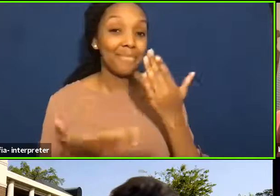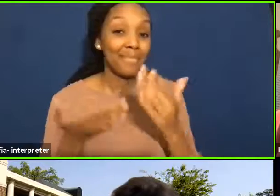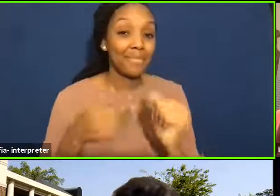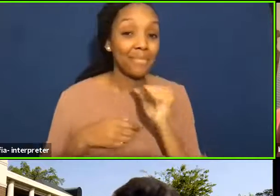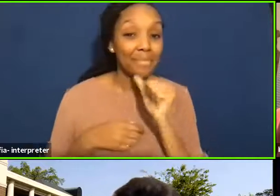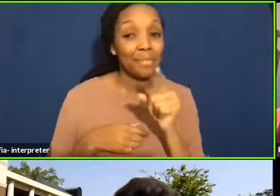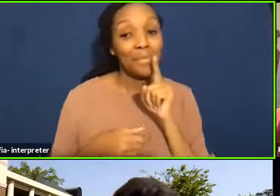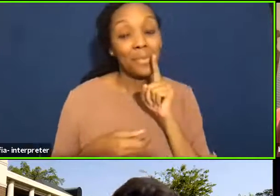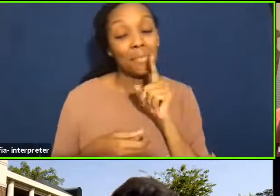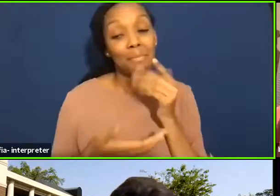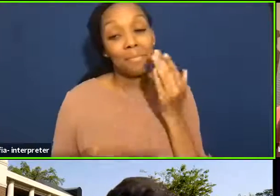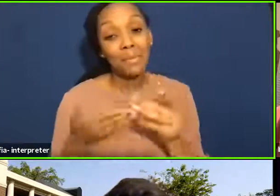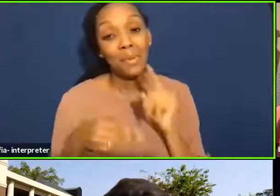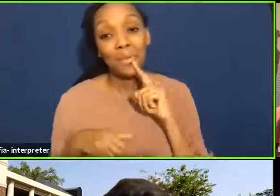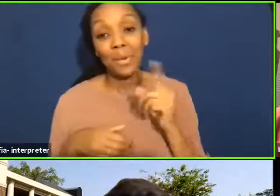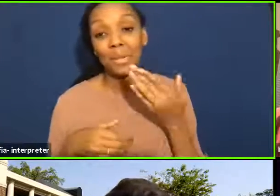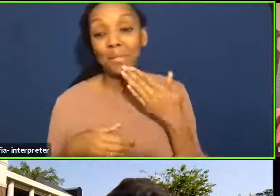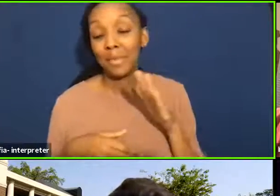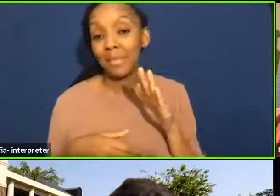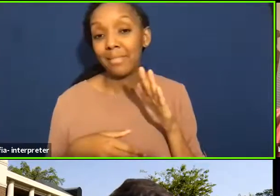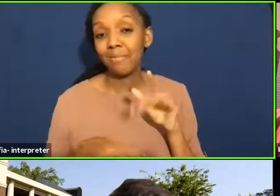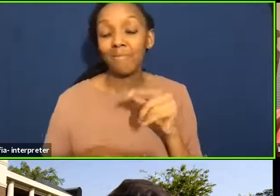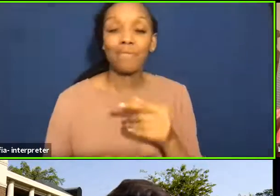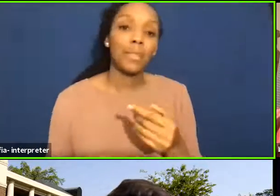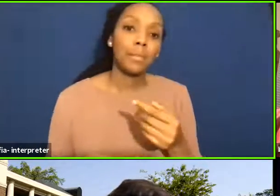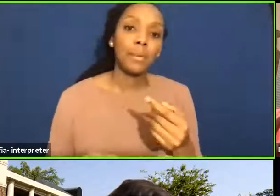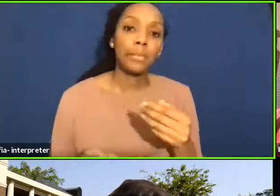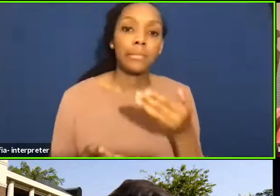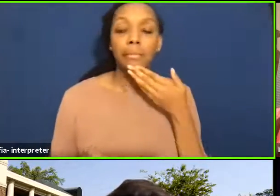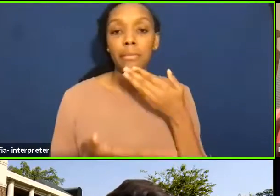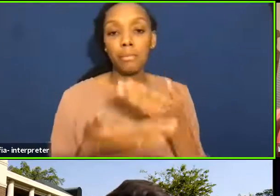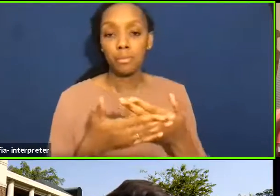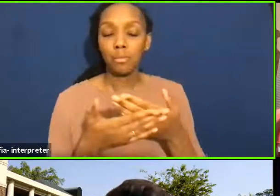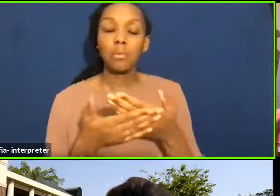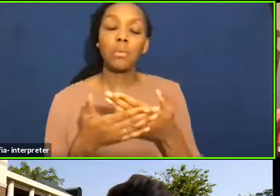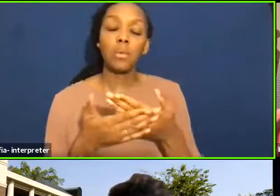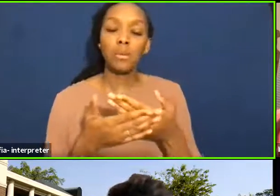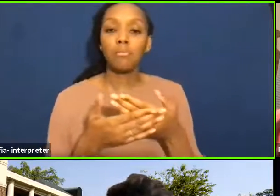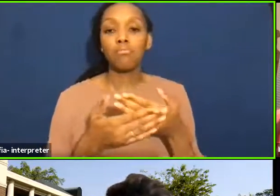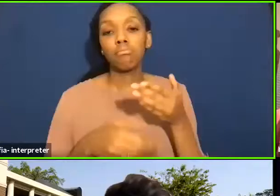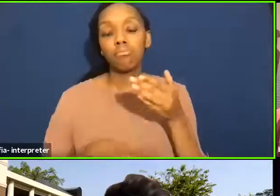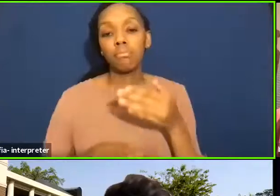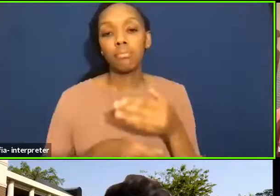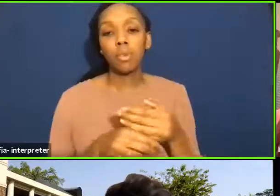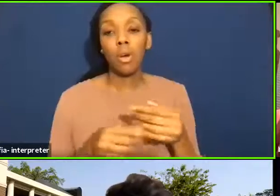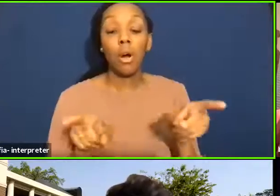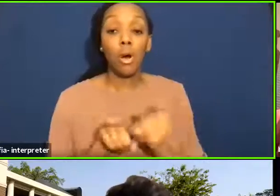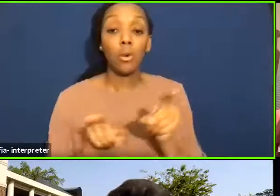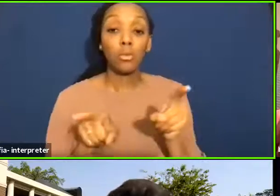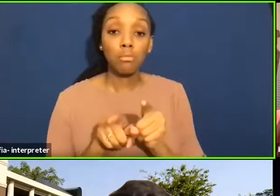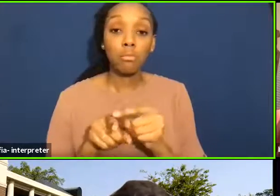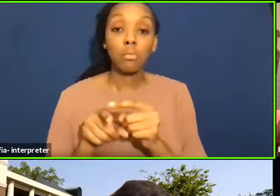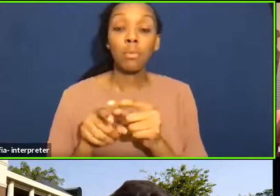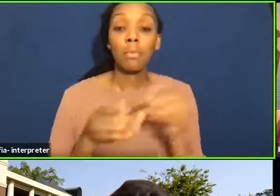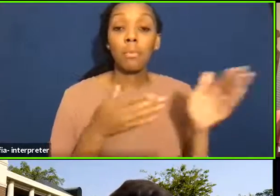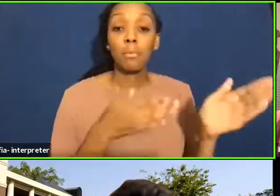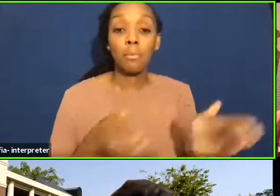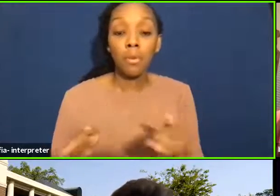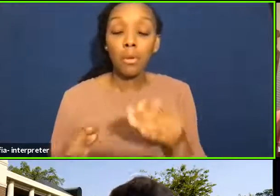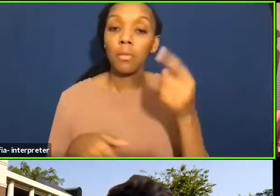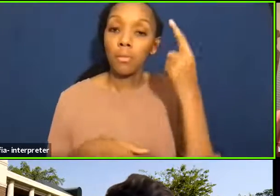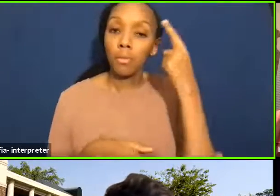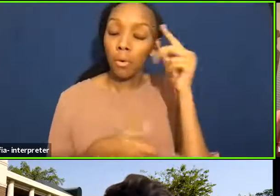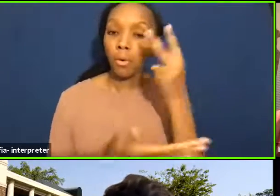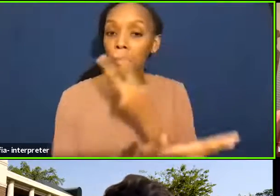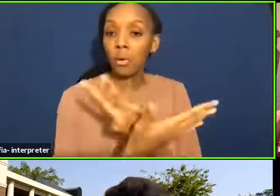very bad, but we're doing it for the good. Preparing for grad school. So hopefully